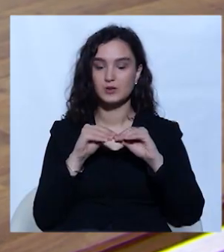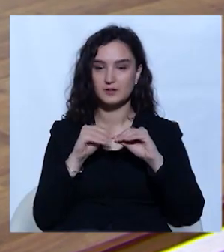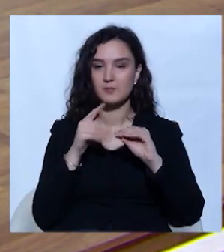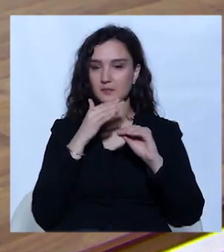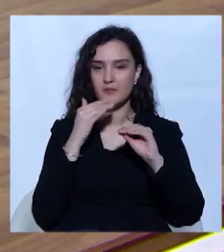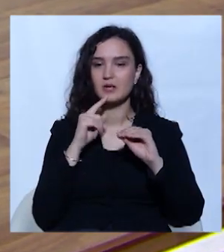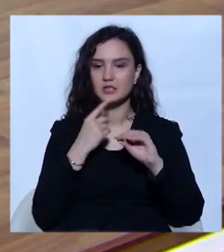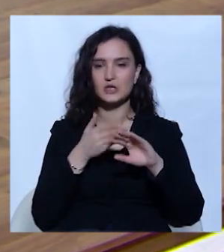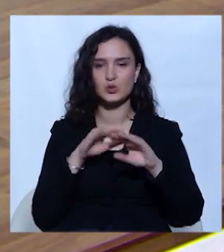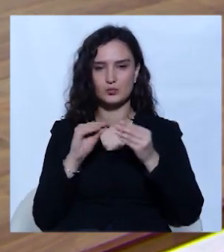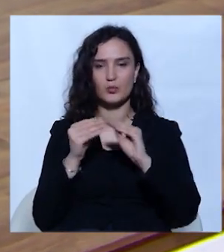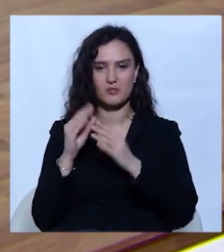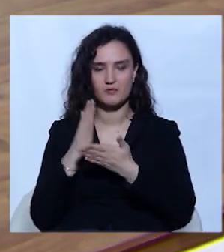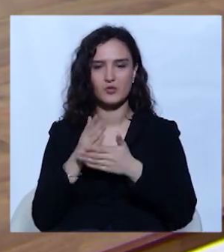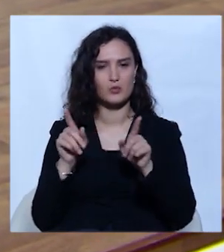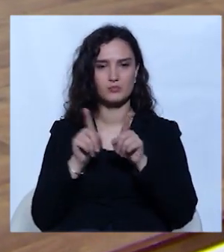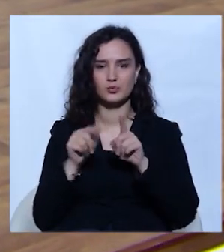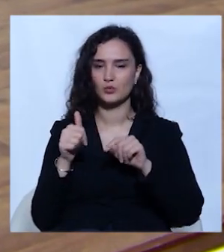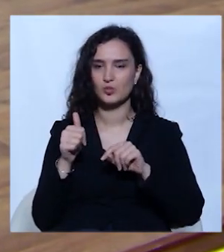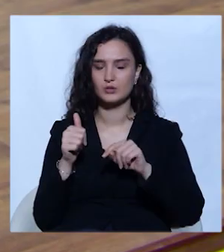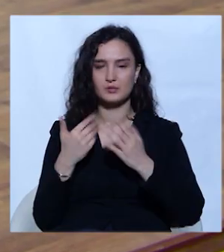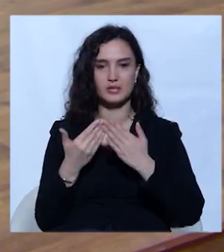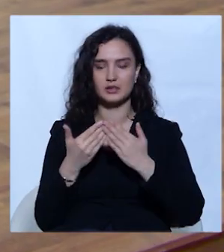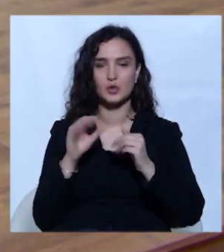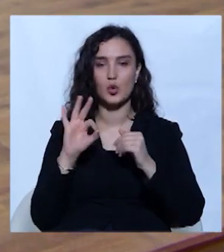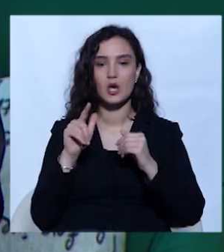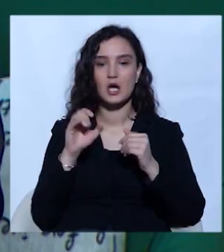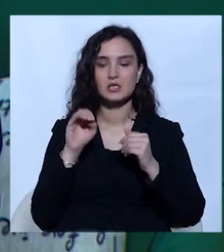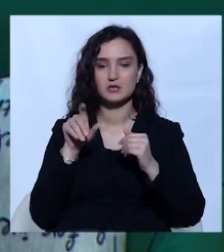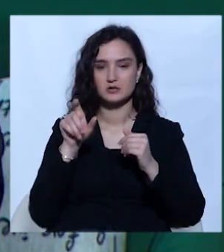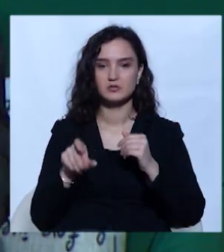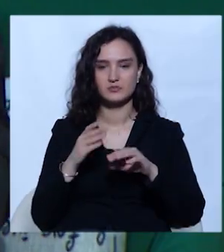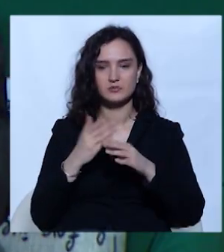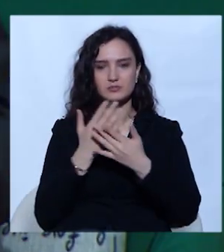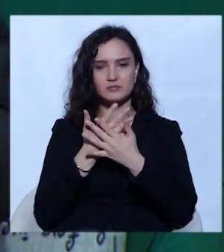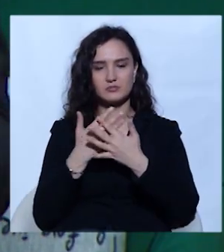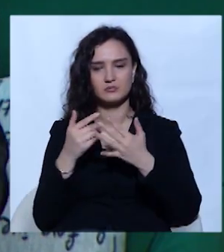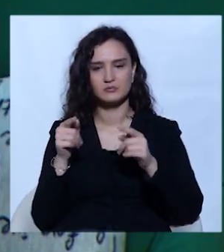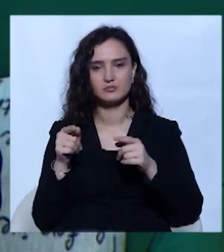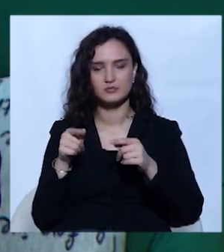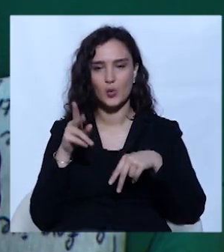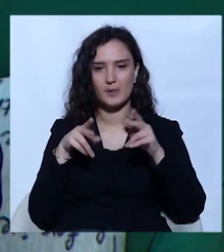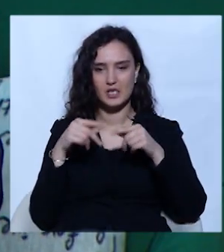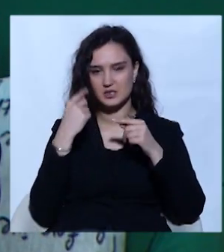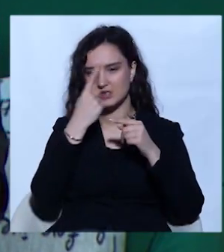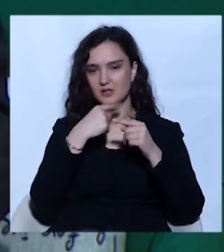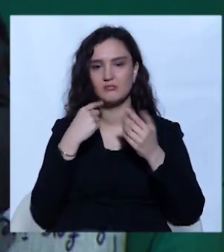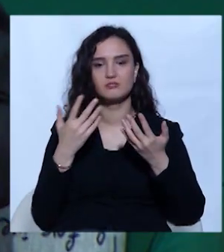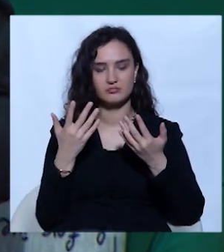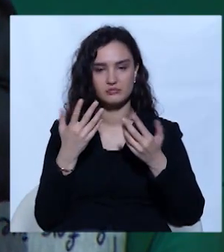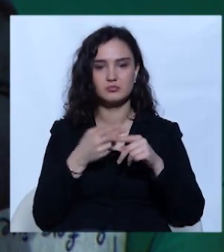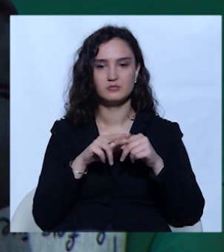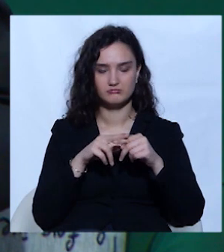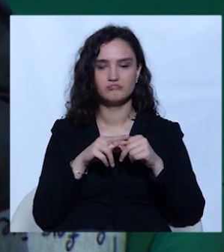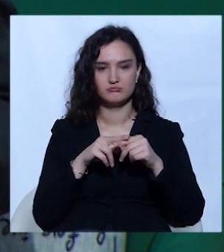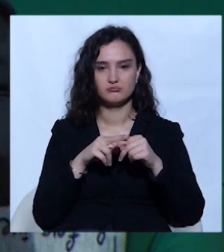many difficulties as well. For example, August needs to have multiple operations, which